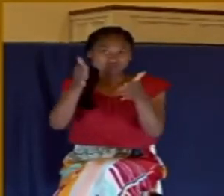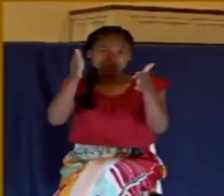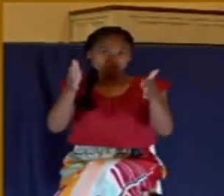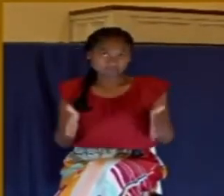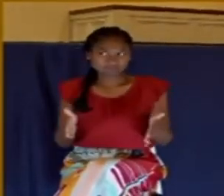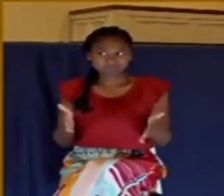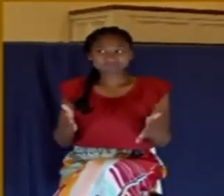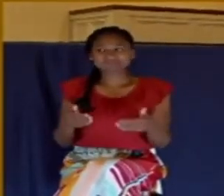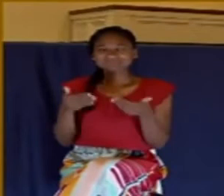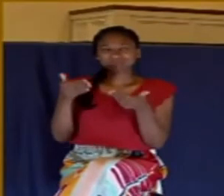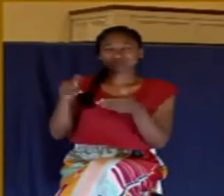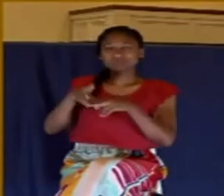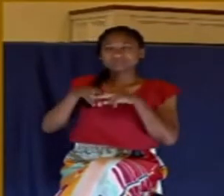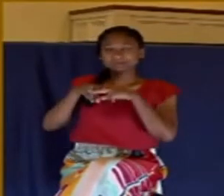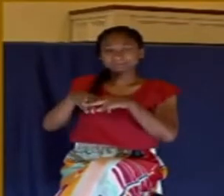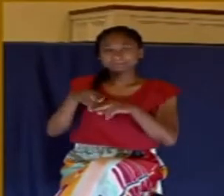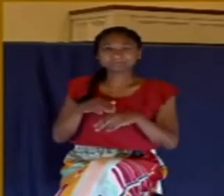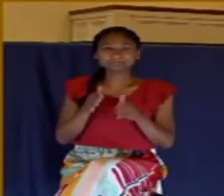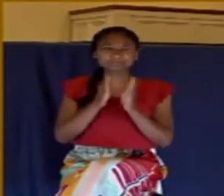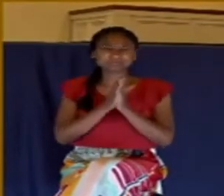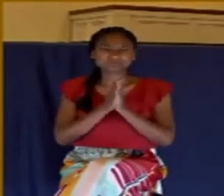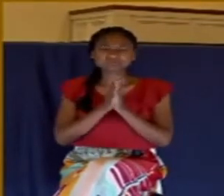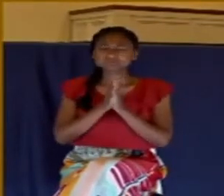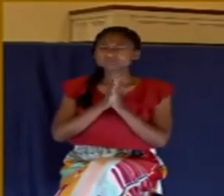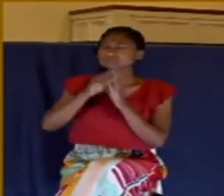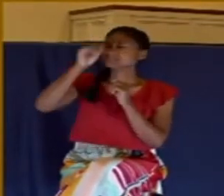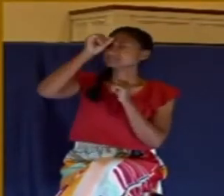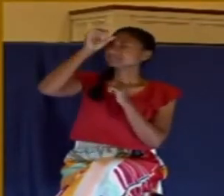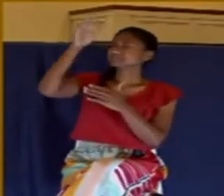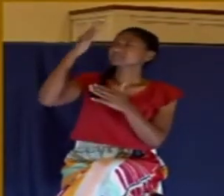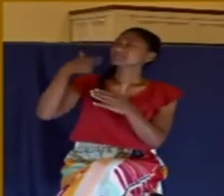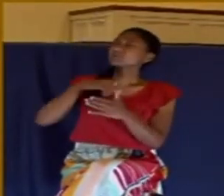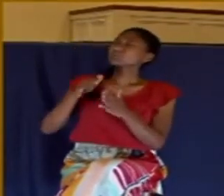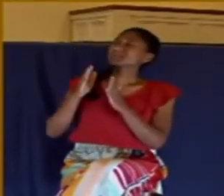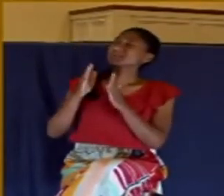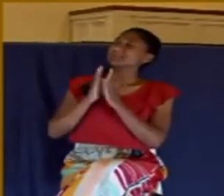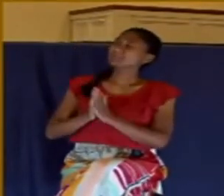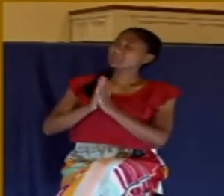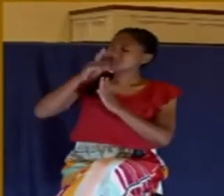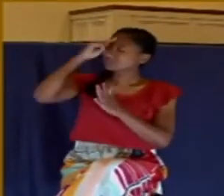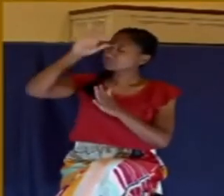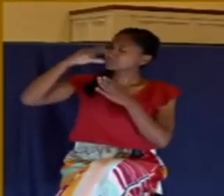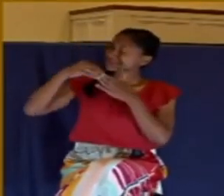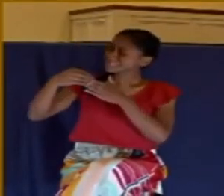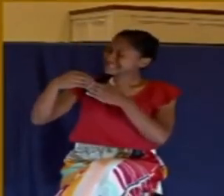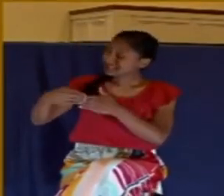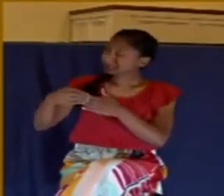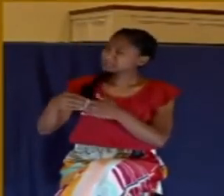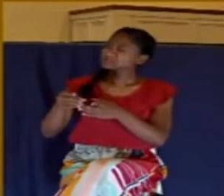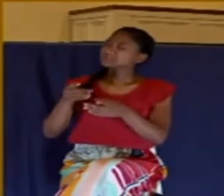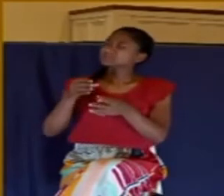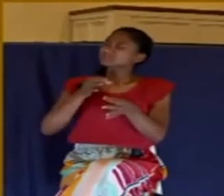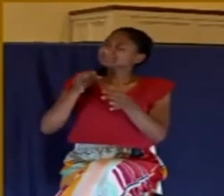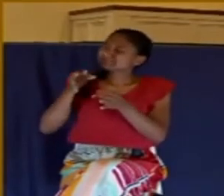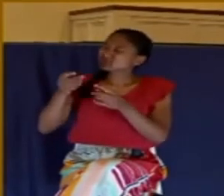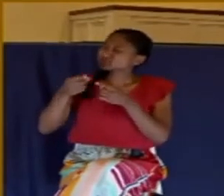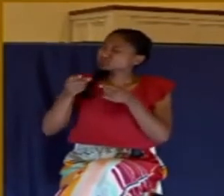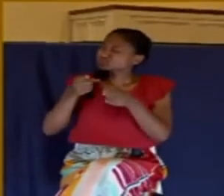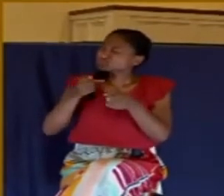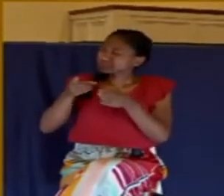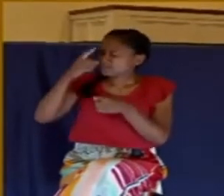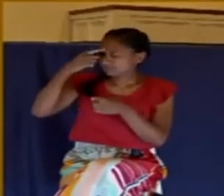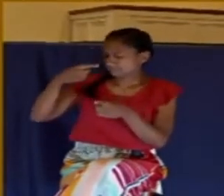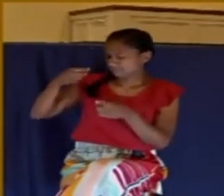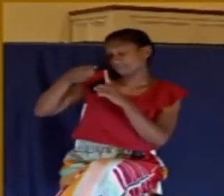Pray with me. Father, we pray for guidance and direction from your word. Help us, Lord, to